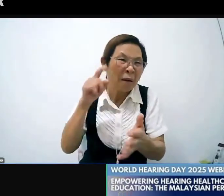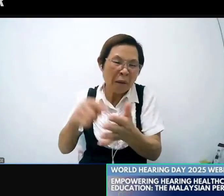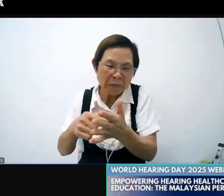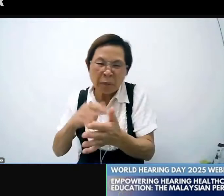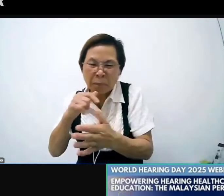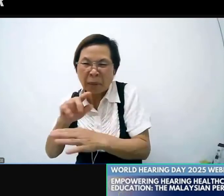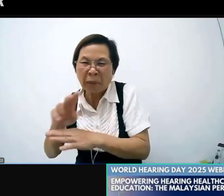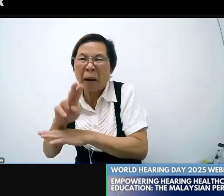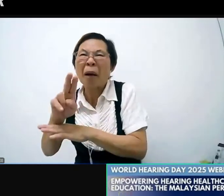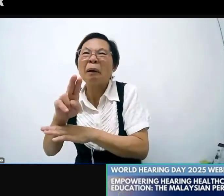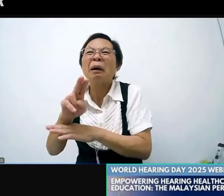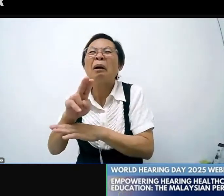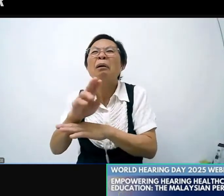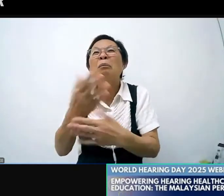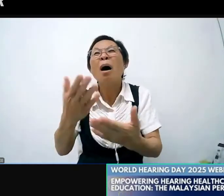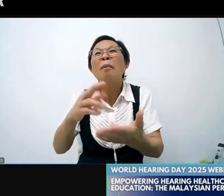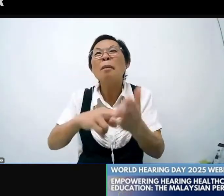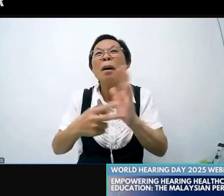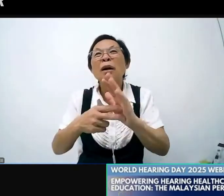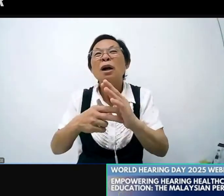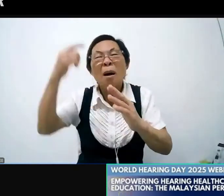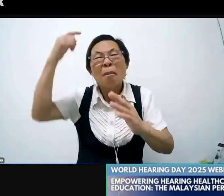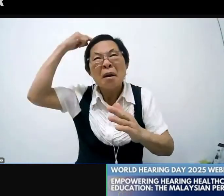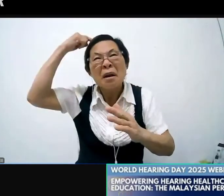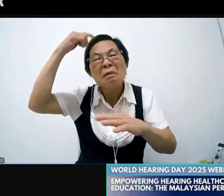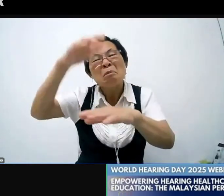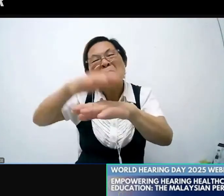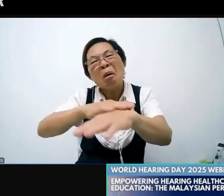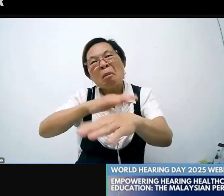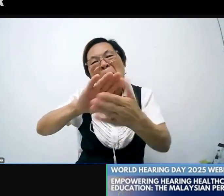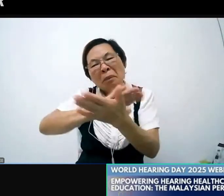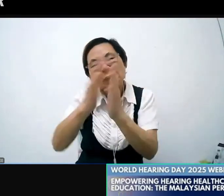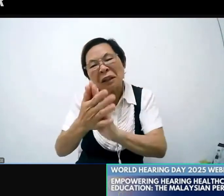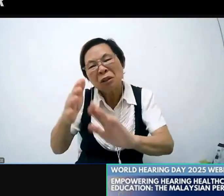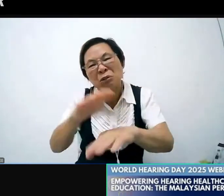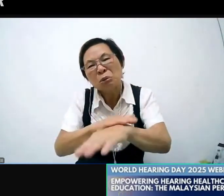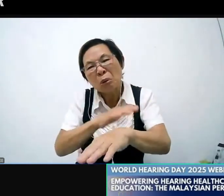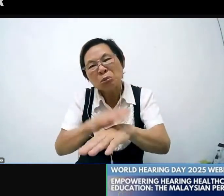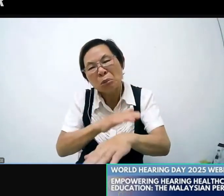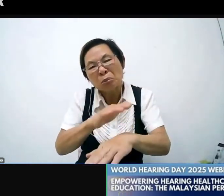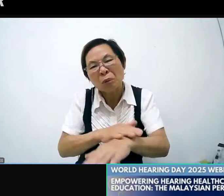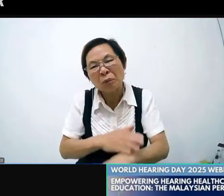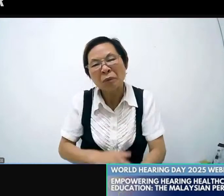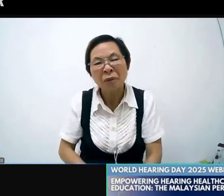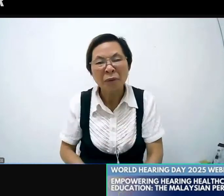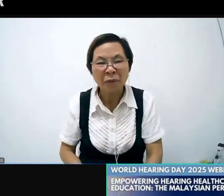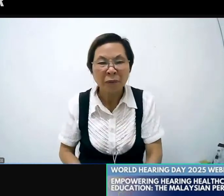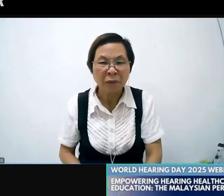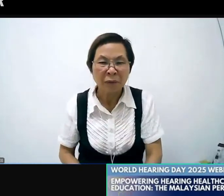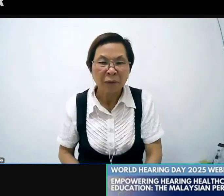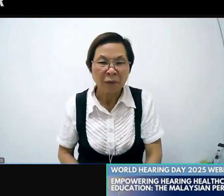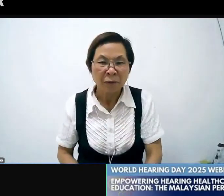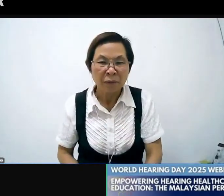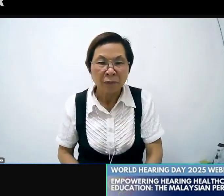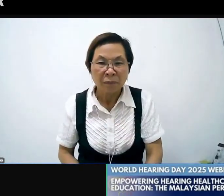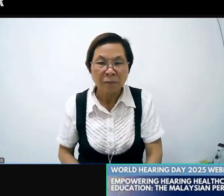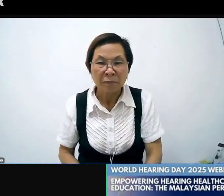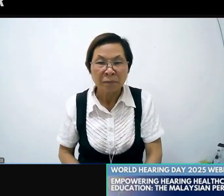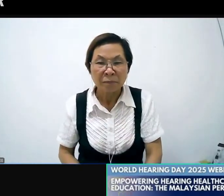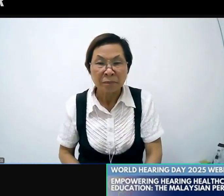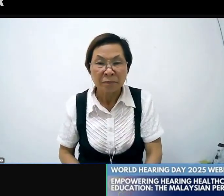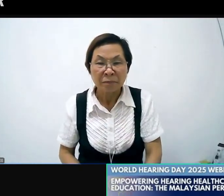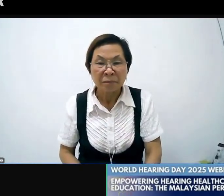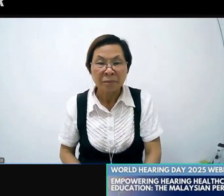the progress because our brain and the child brains need consistent sound input to learn. Okay. And